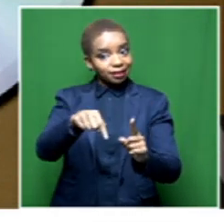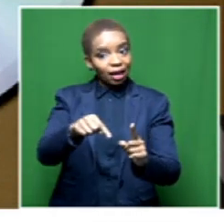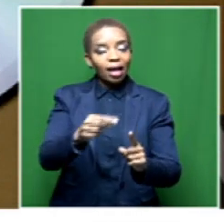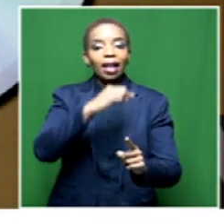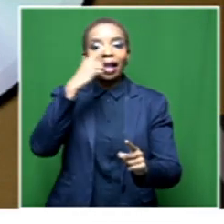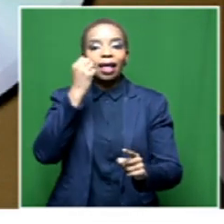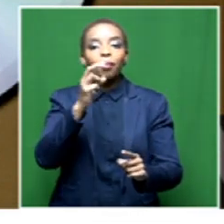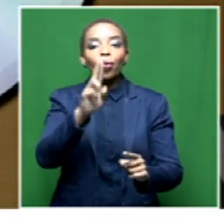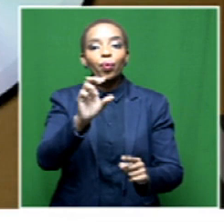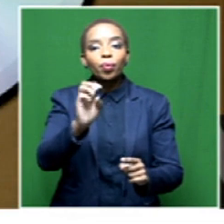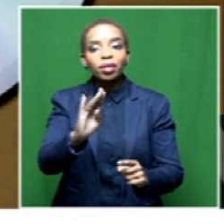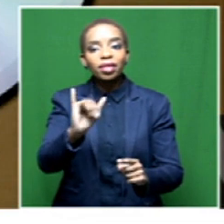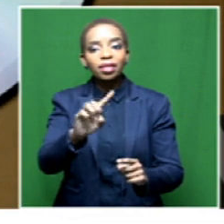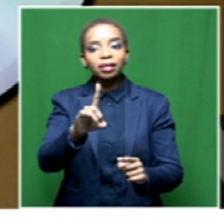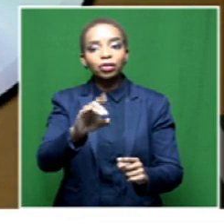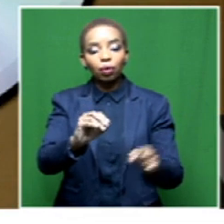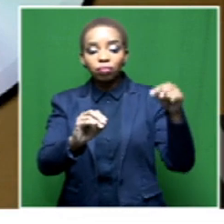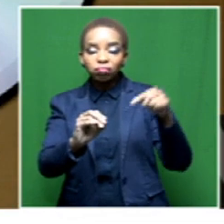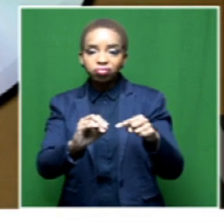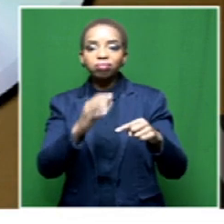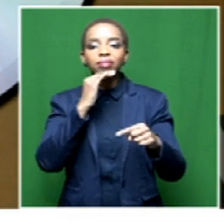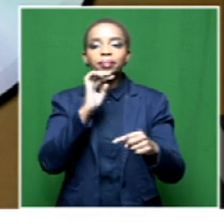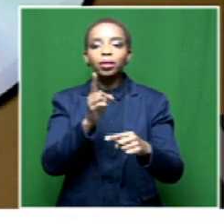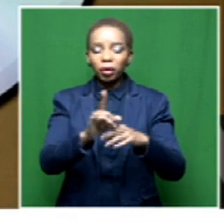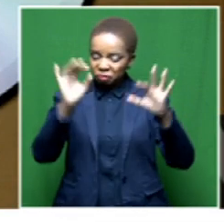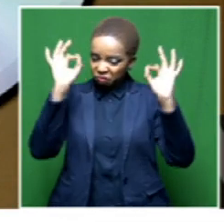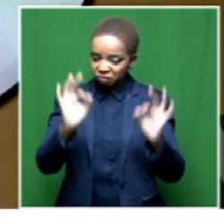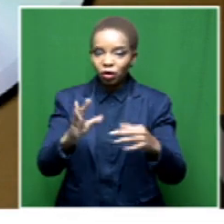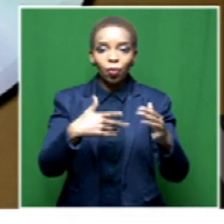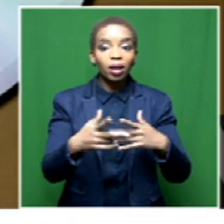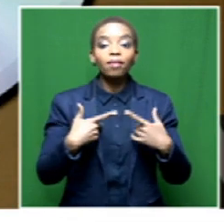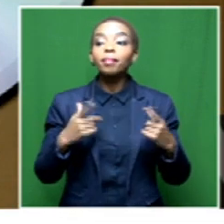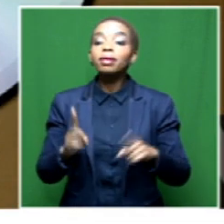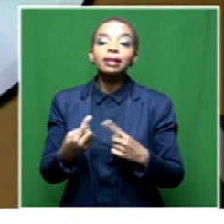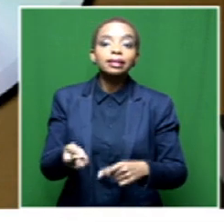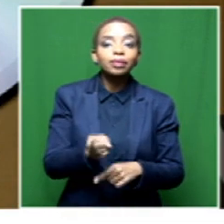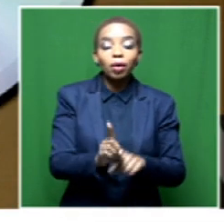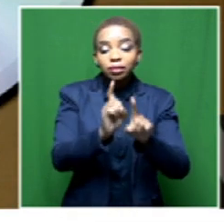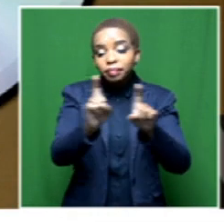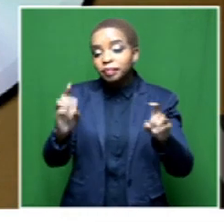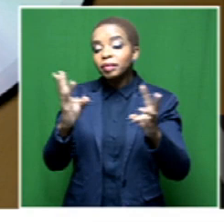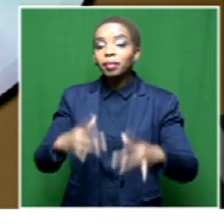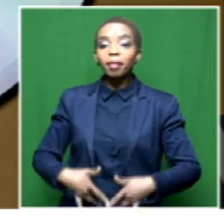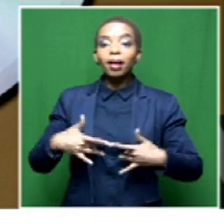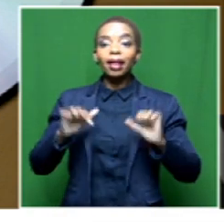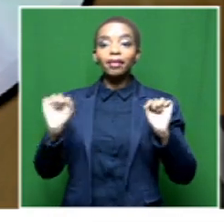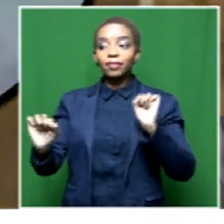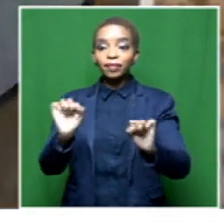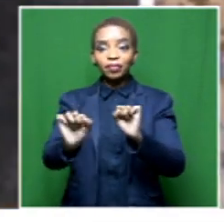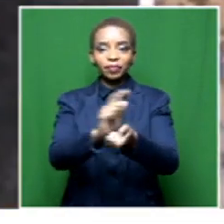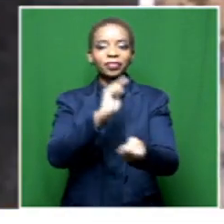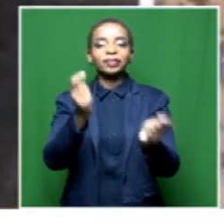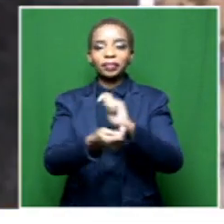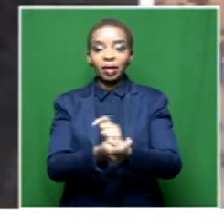was a confirmation for me that I am on the right path, and whatever I'm doing, I'm changing people's life. Because every time when my people are listening to my